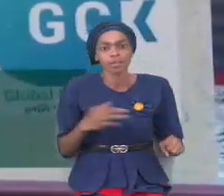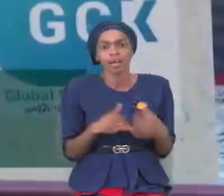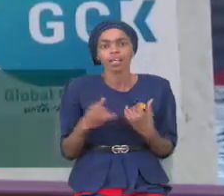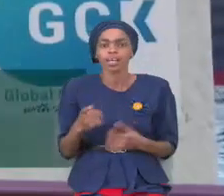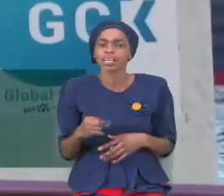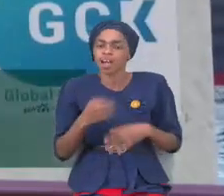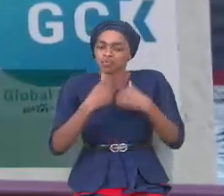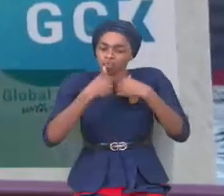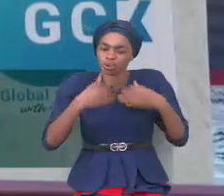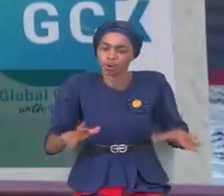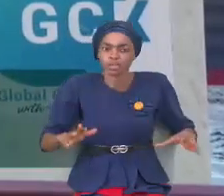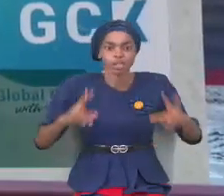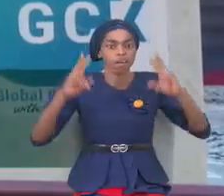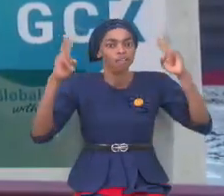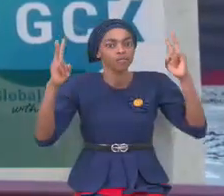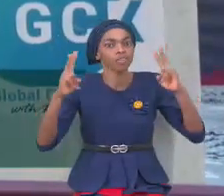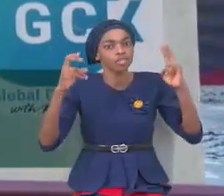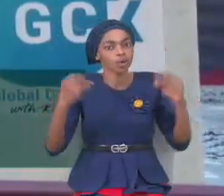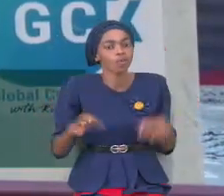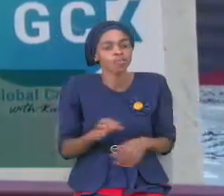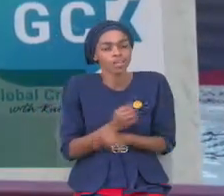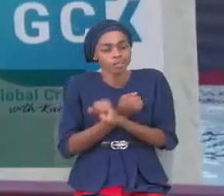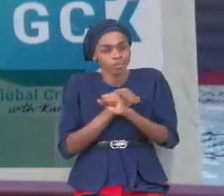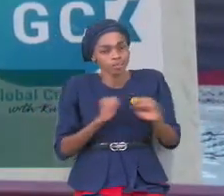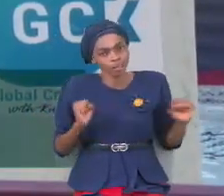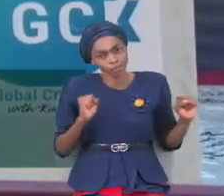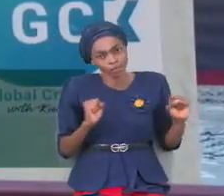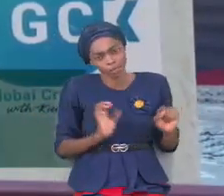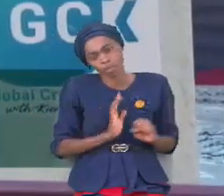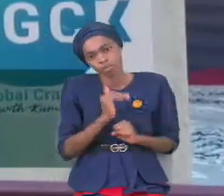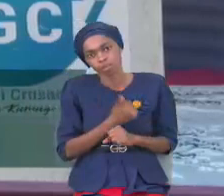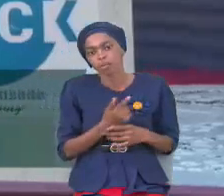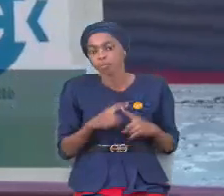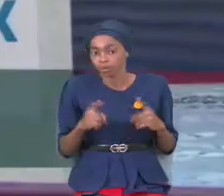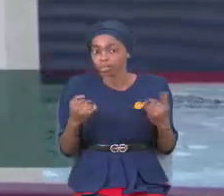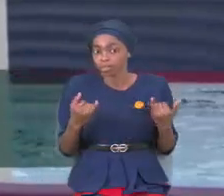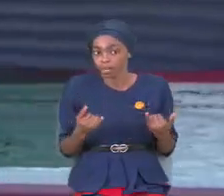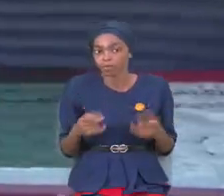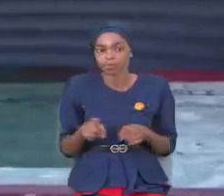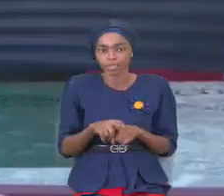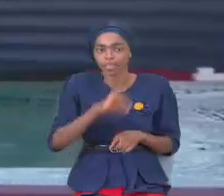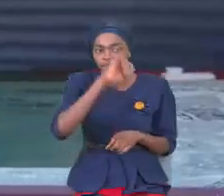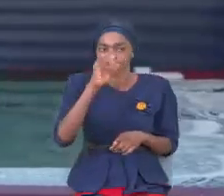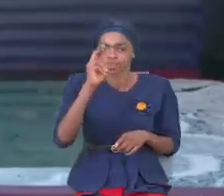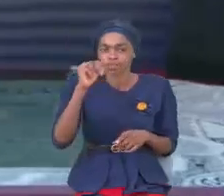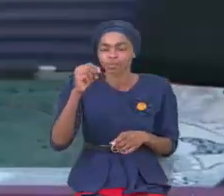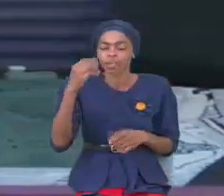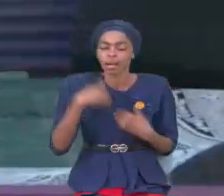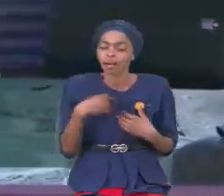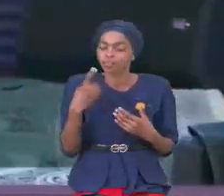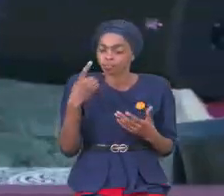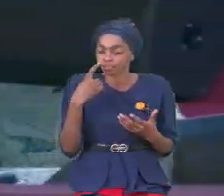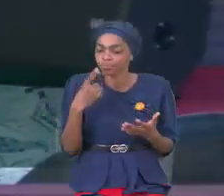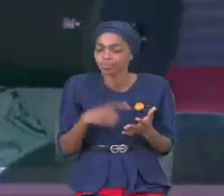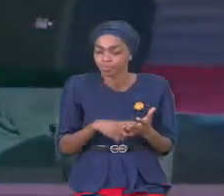But now, as he realized, salvation is of the Lord. The Lord granted him